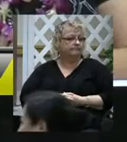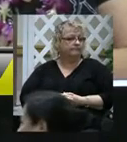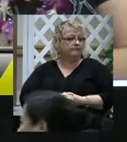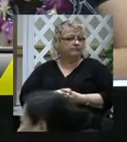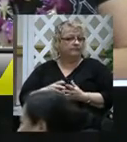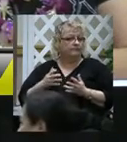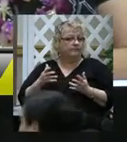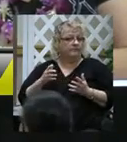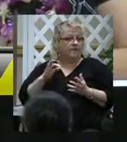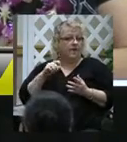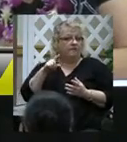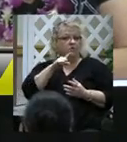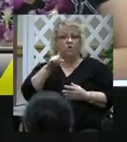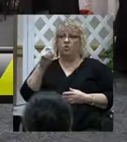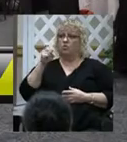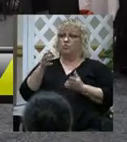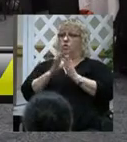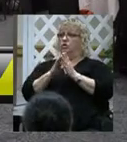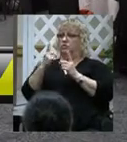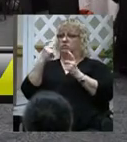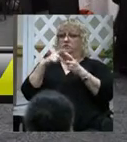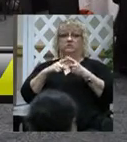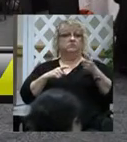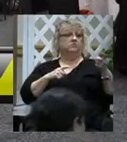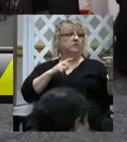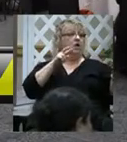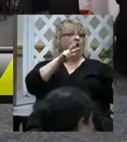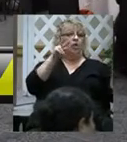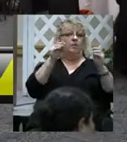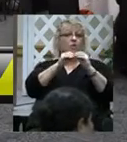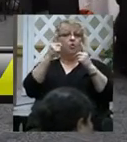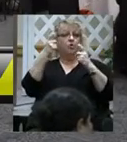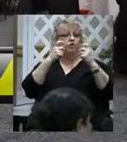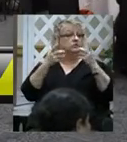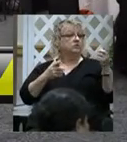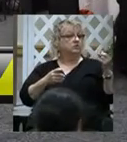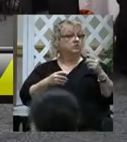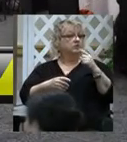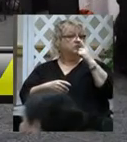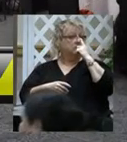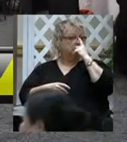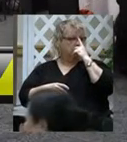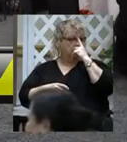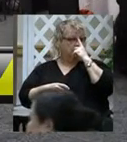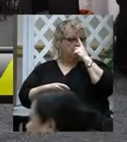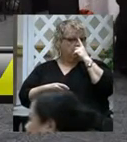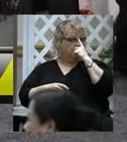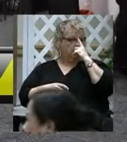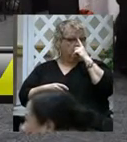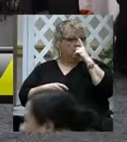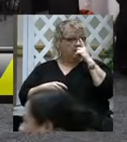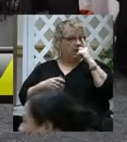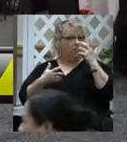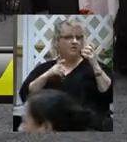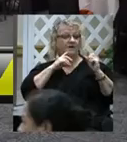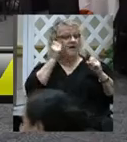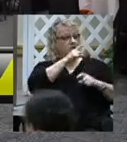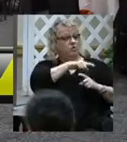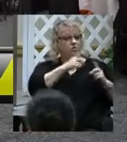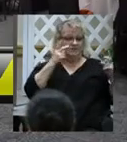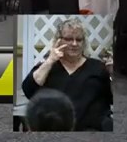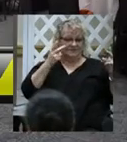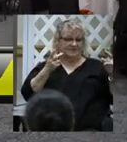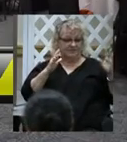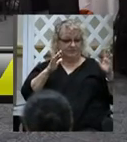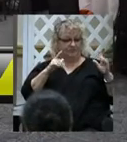So if your questions are coming, I see Tarina looking. But I was hoping to actually ask, have you